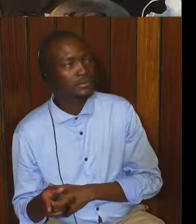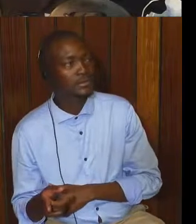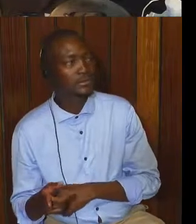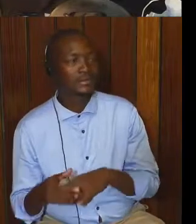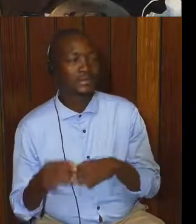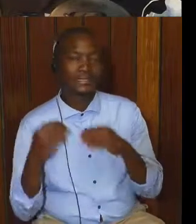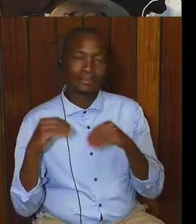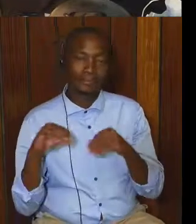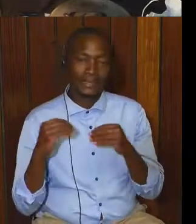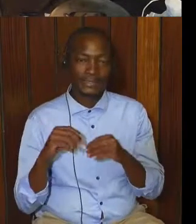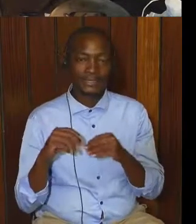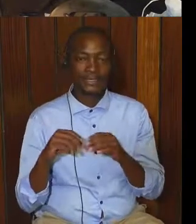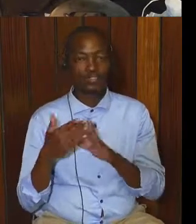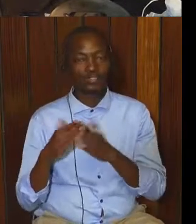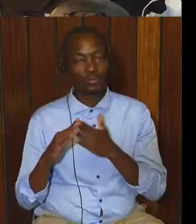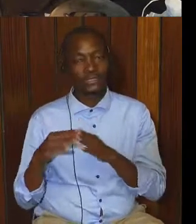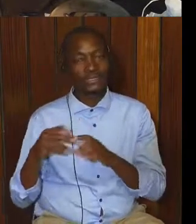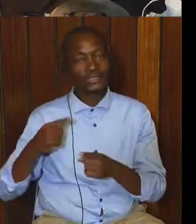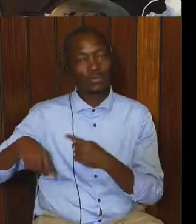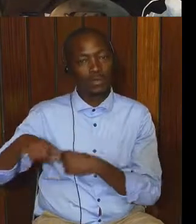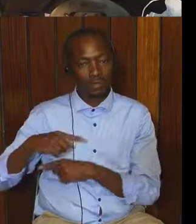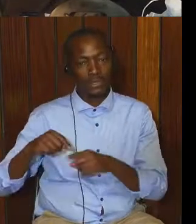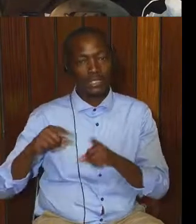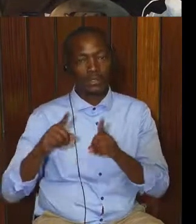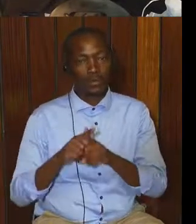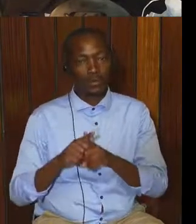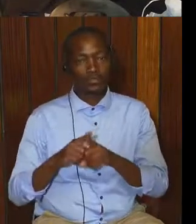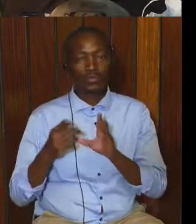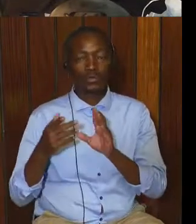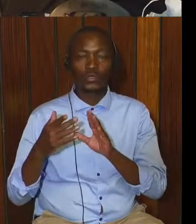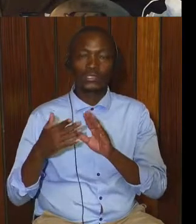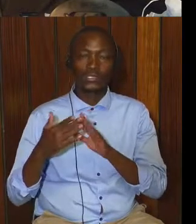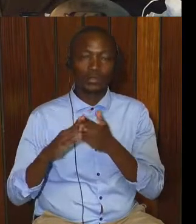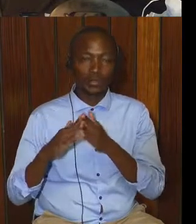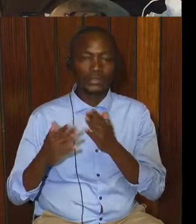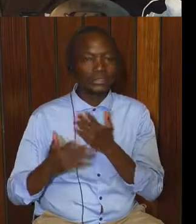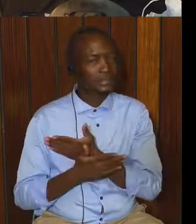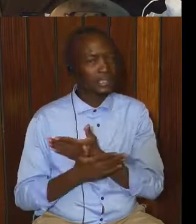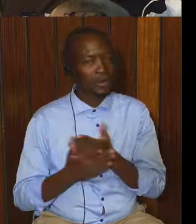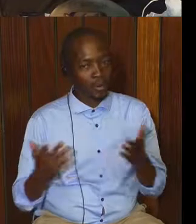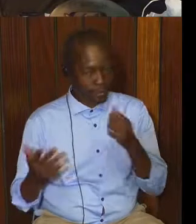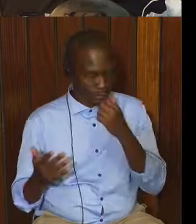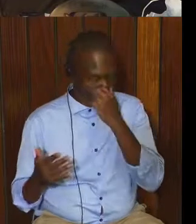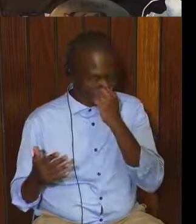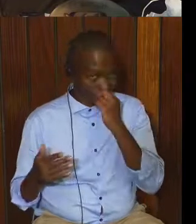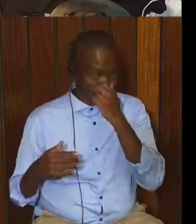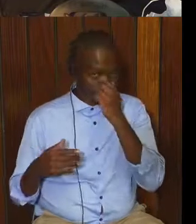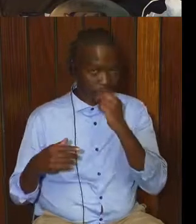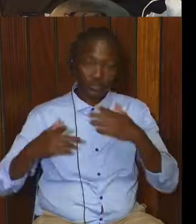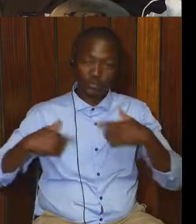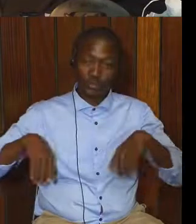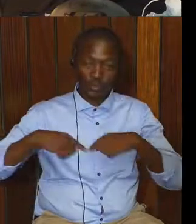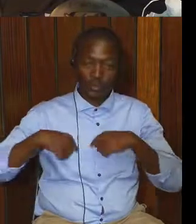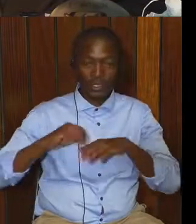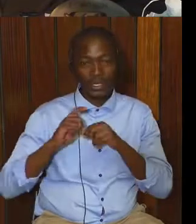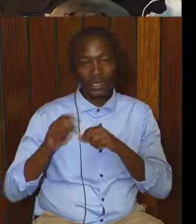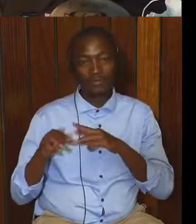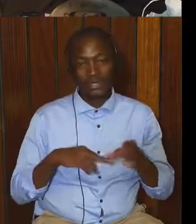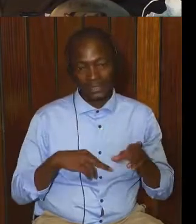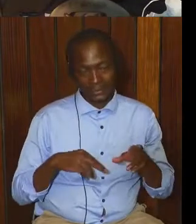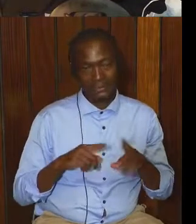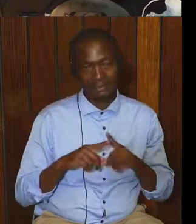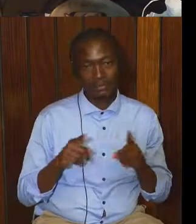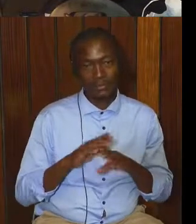the business community around, and also the community in general, the environmental. So we are ready, but we cannot do that until we